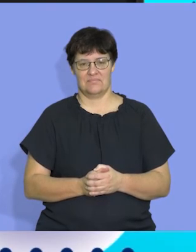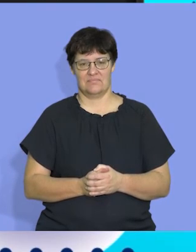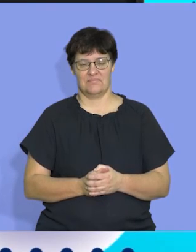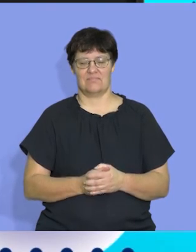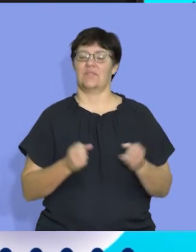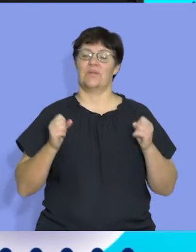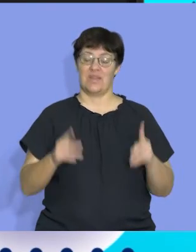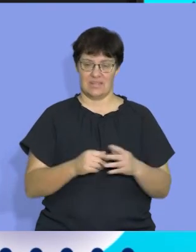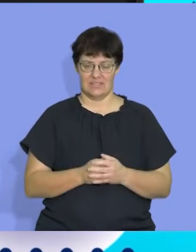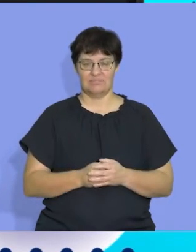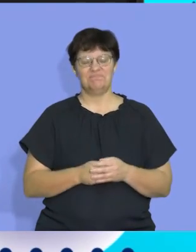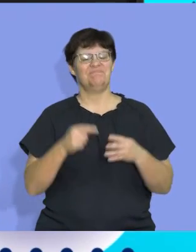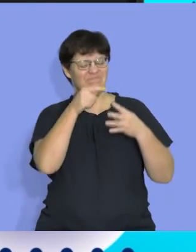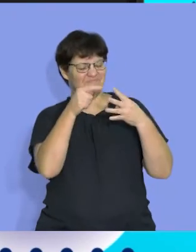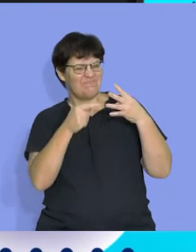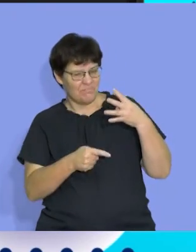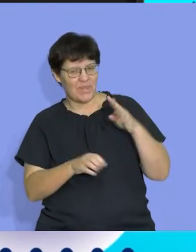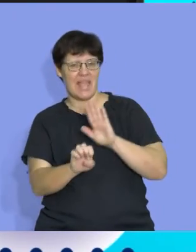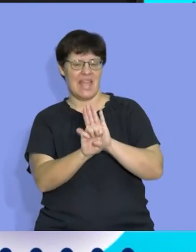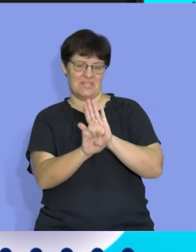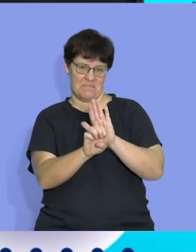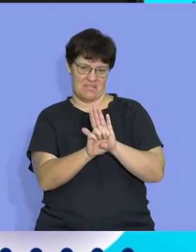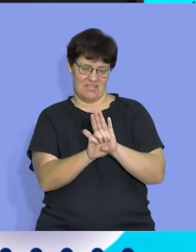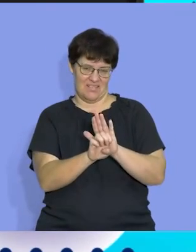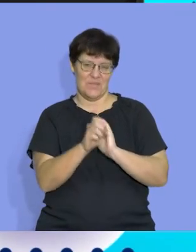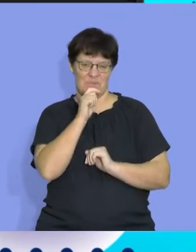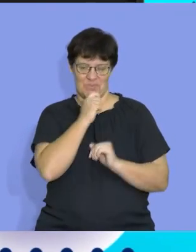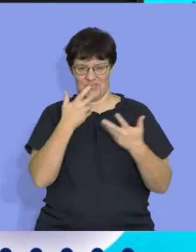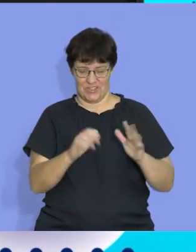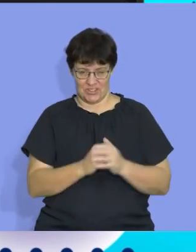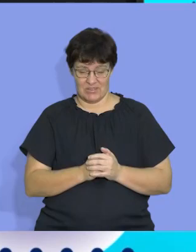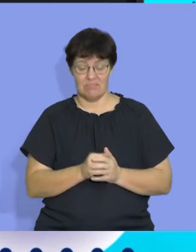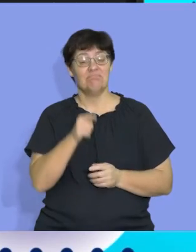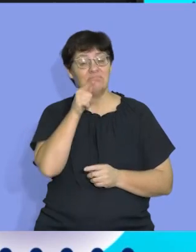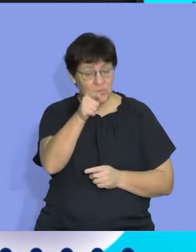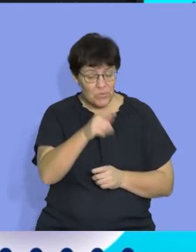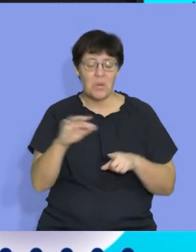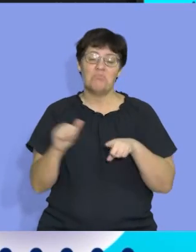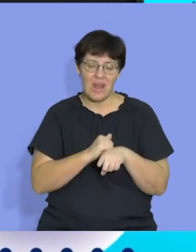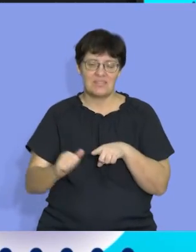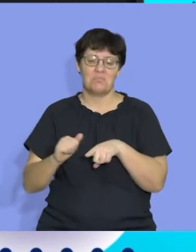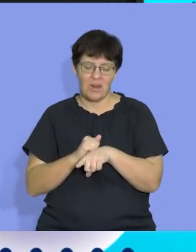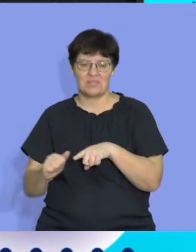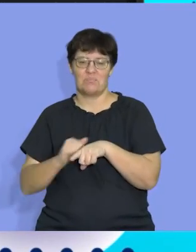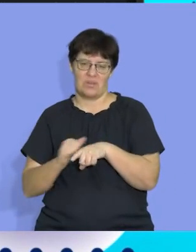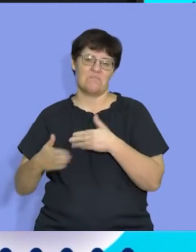so these are some of the few examples that we have used. So it will be very important for you to try and revise so